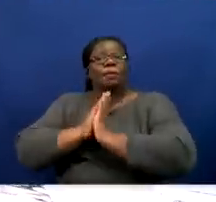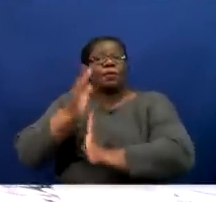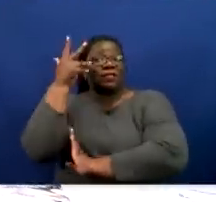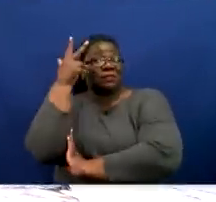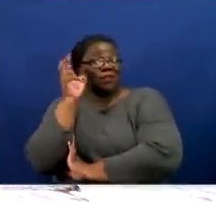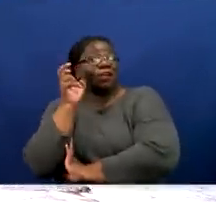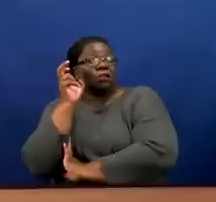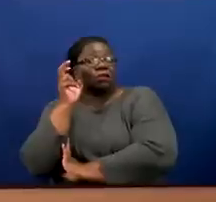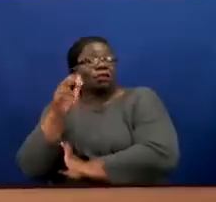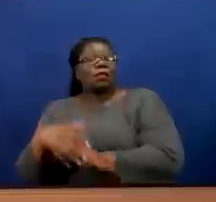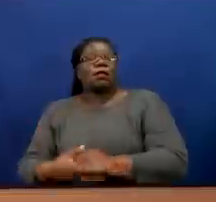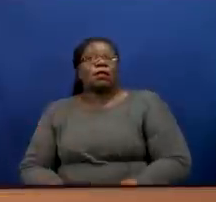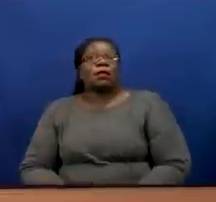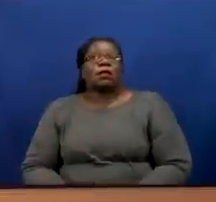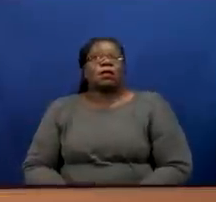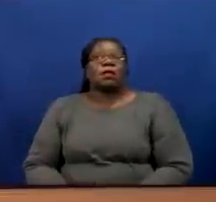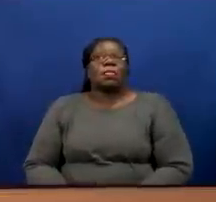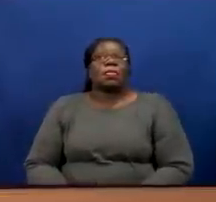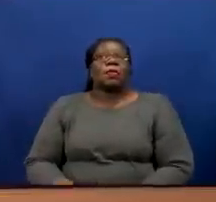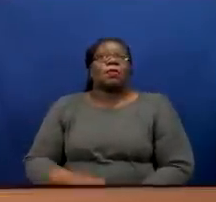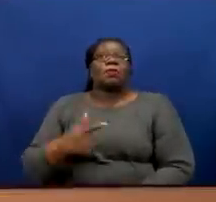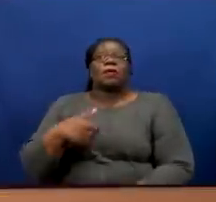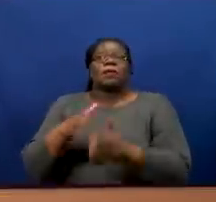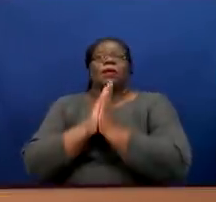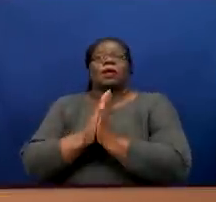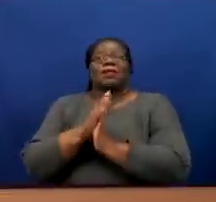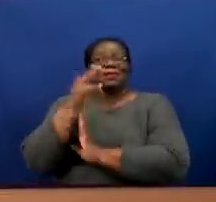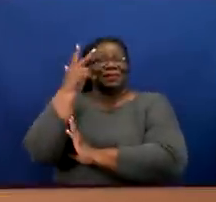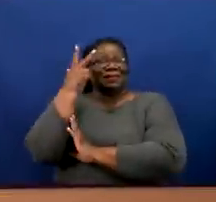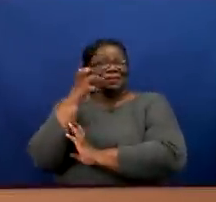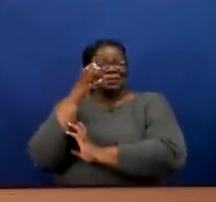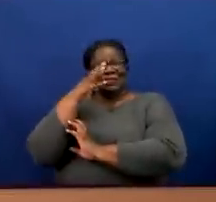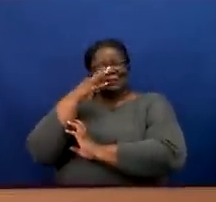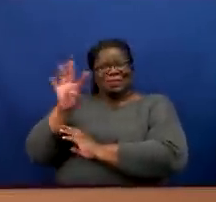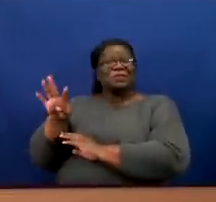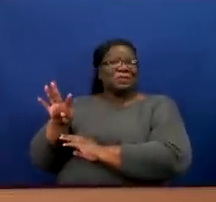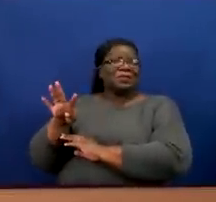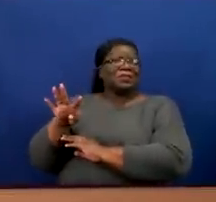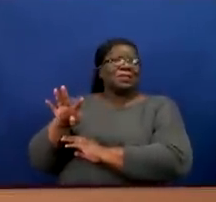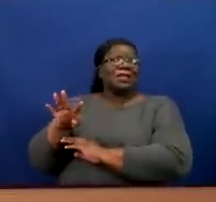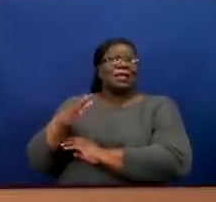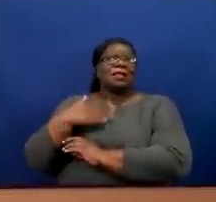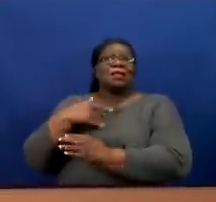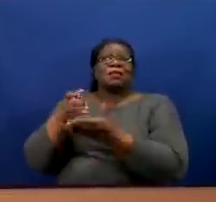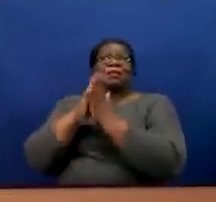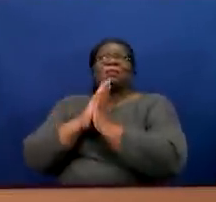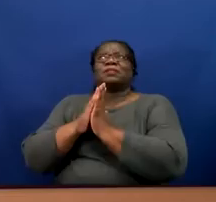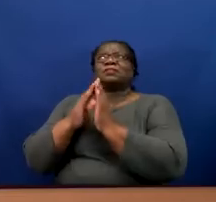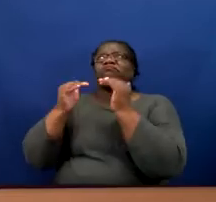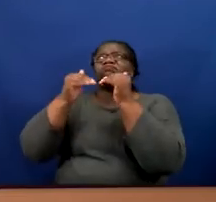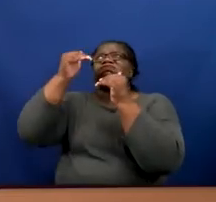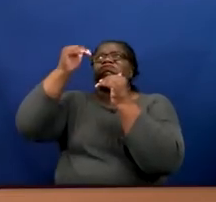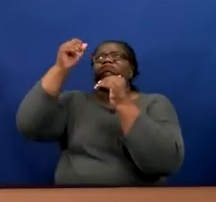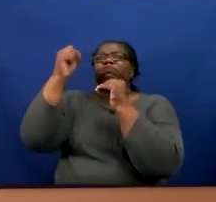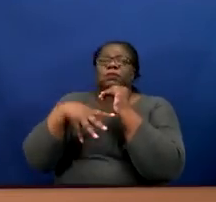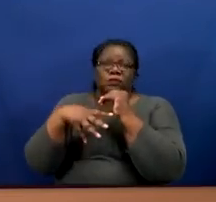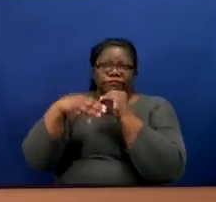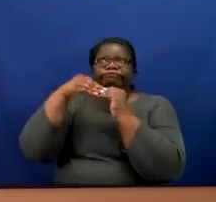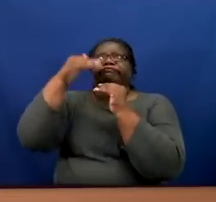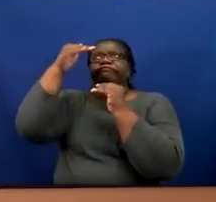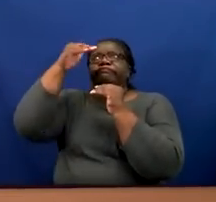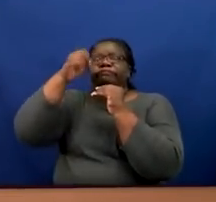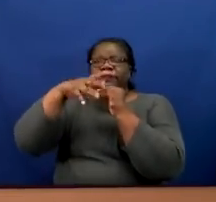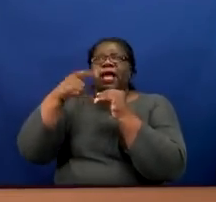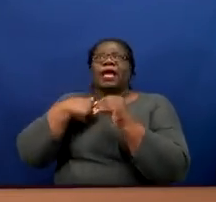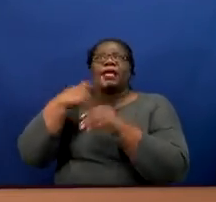heard. Because when I pray, I don't want my prayers to fall on deaf ears. I don't want my prayers to just hit the ceiling and bounce right back down.